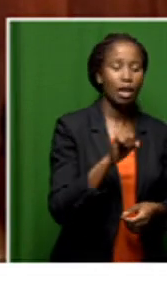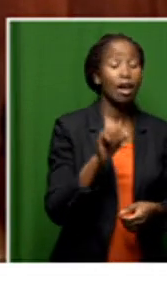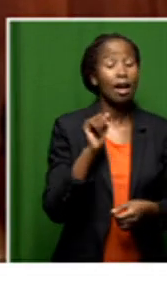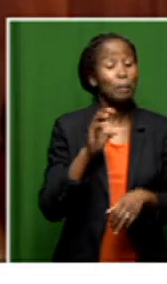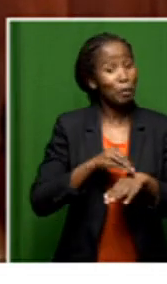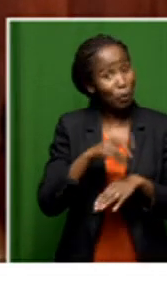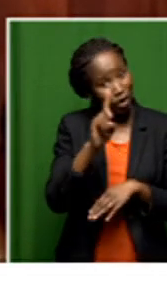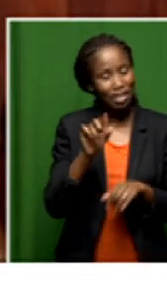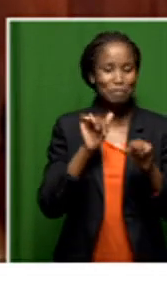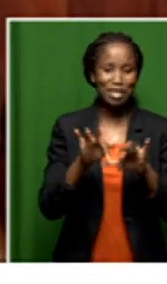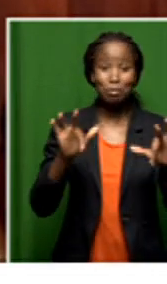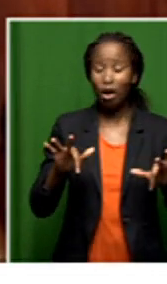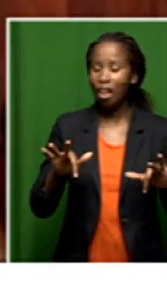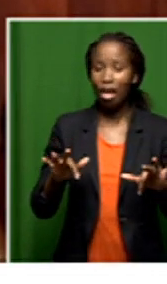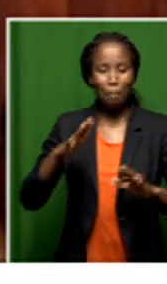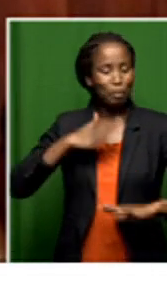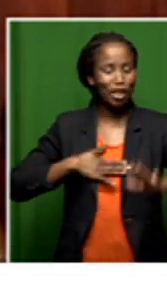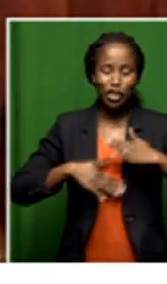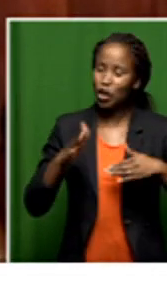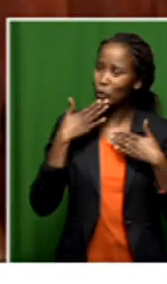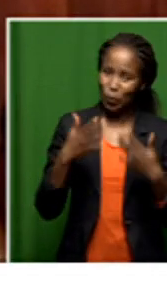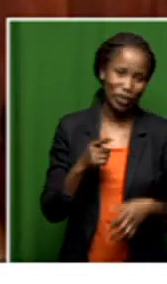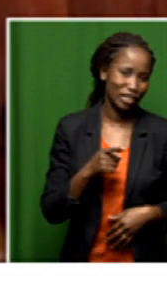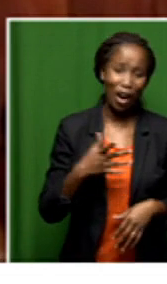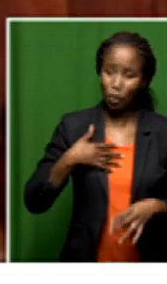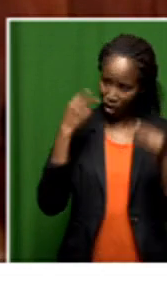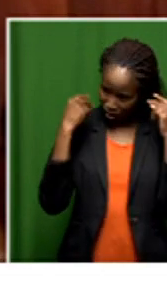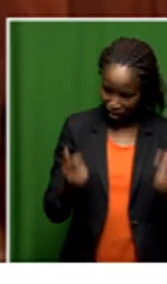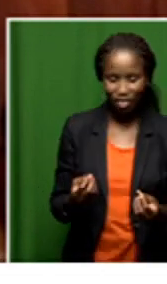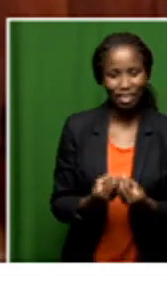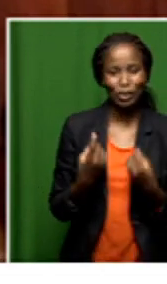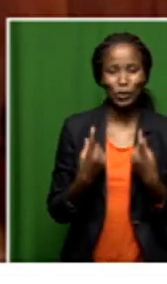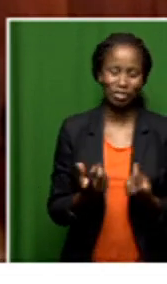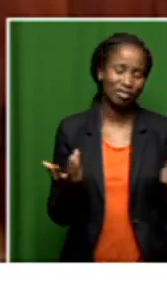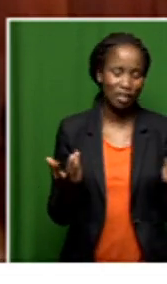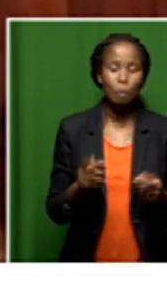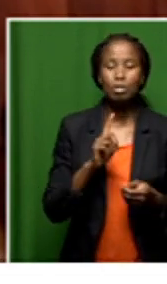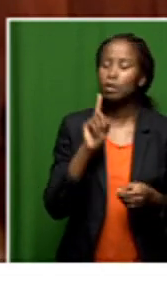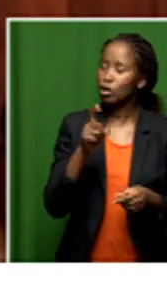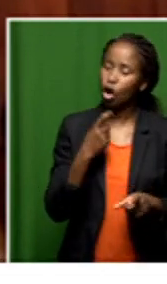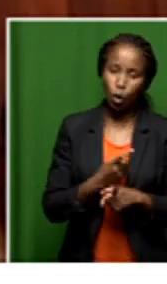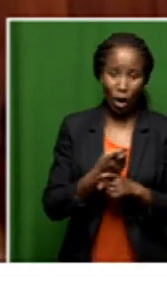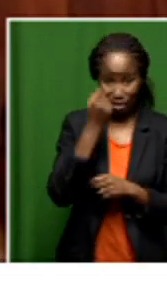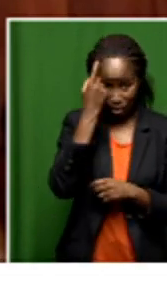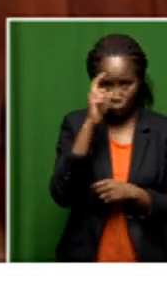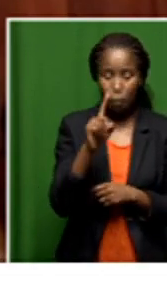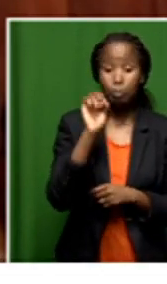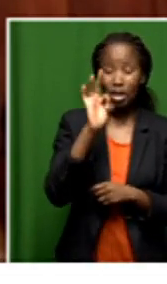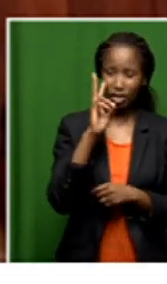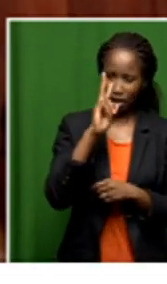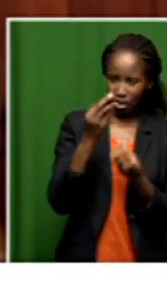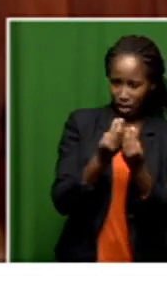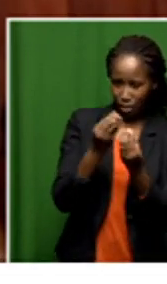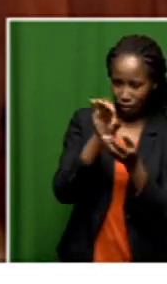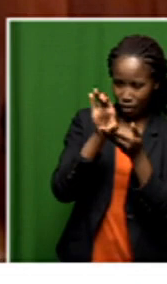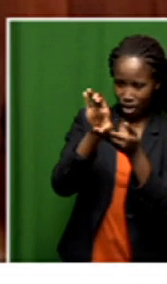We want instant gratification. So I think it's just important to always understand that, if something's growing,